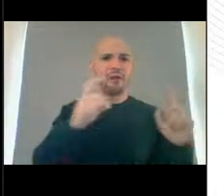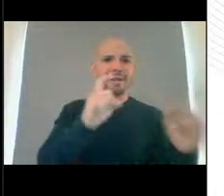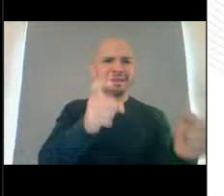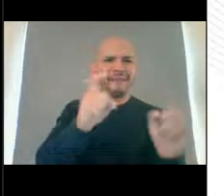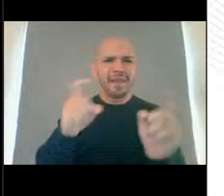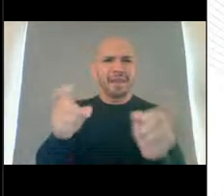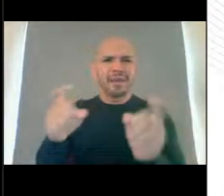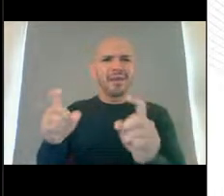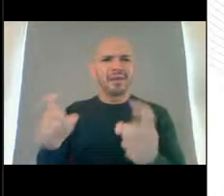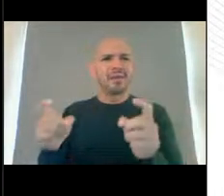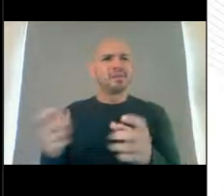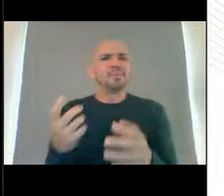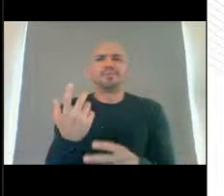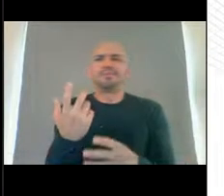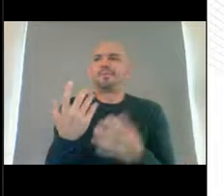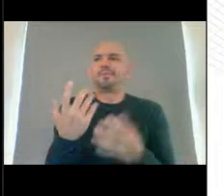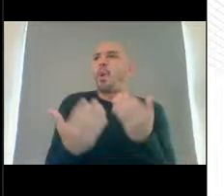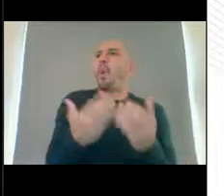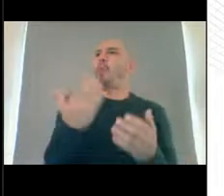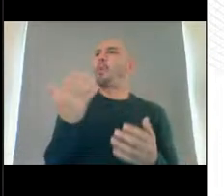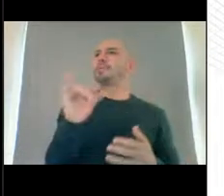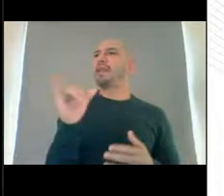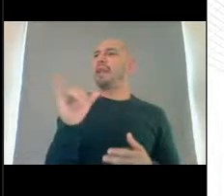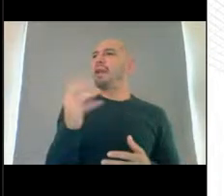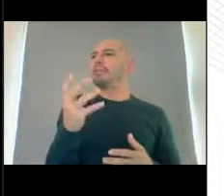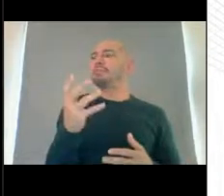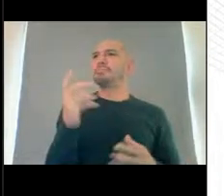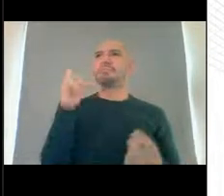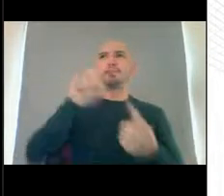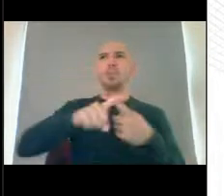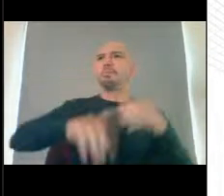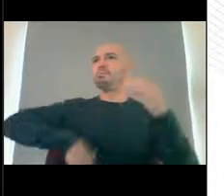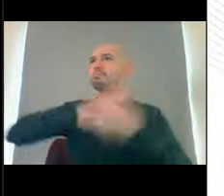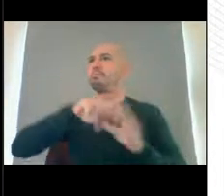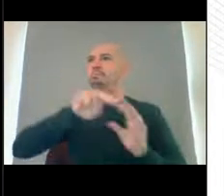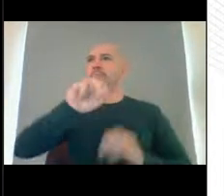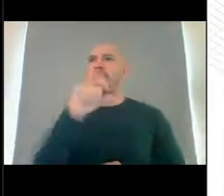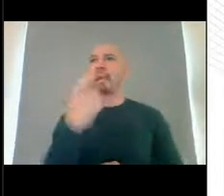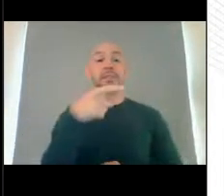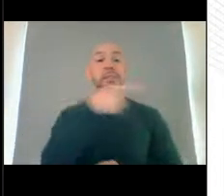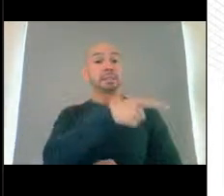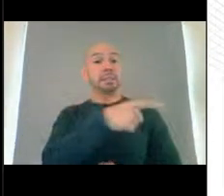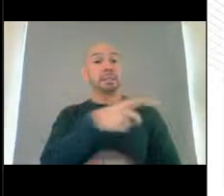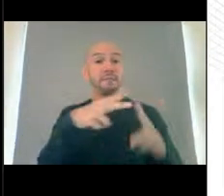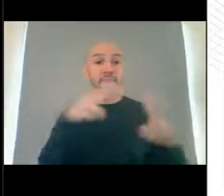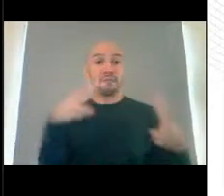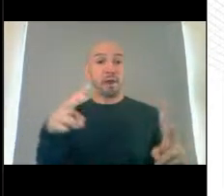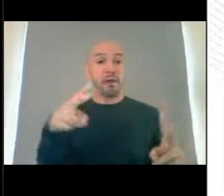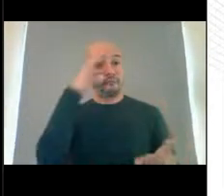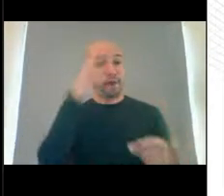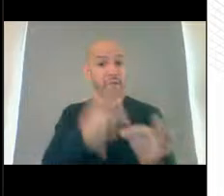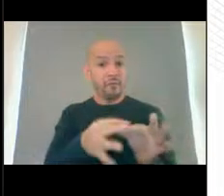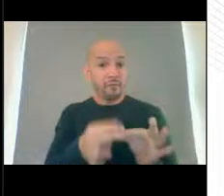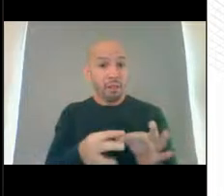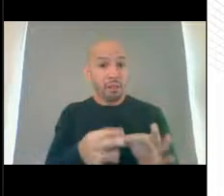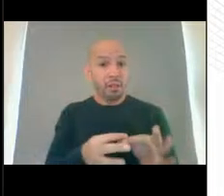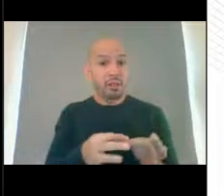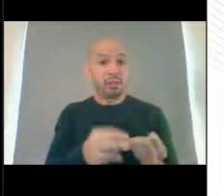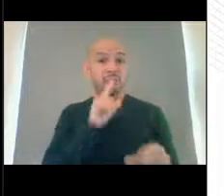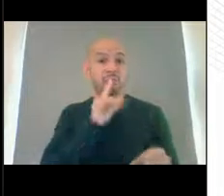almost she said almost to a fault um he's very devout he spent countless hours at his